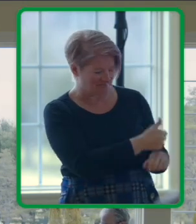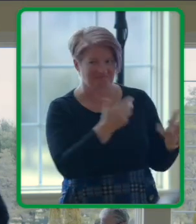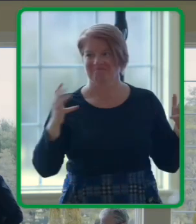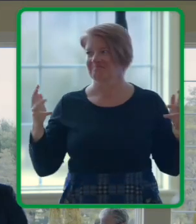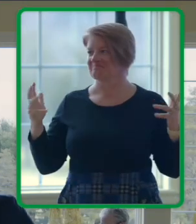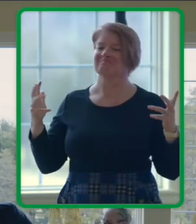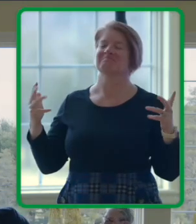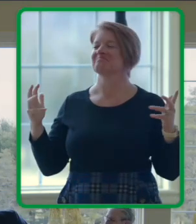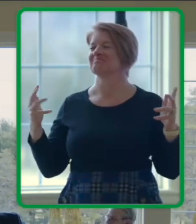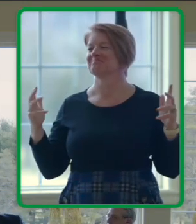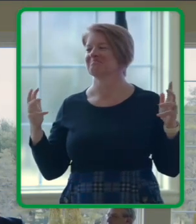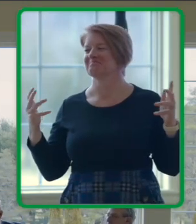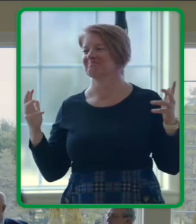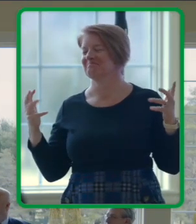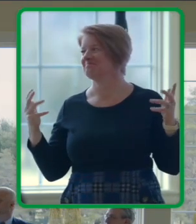All